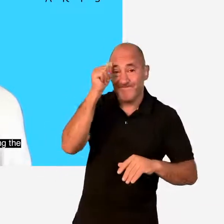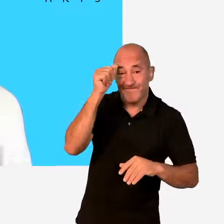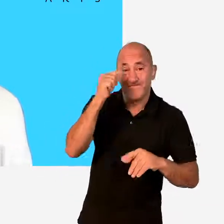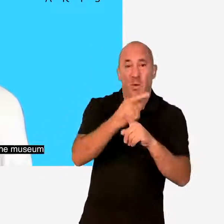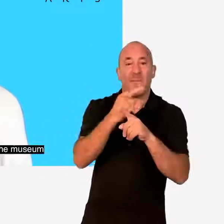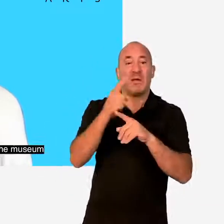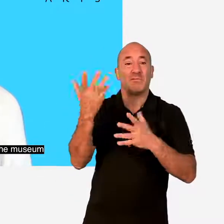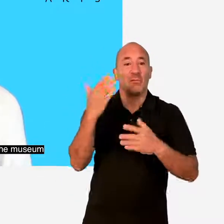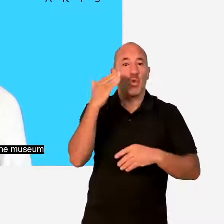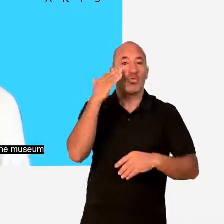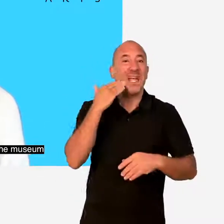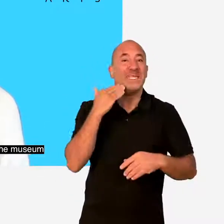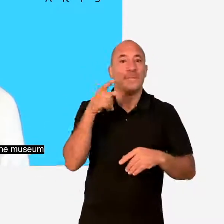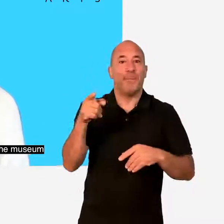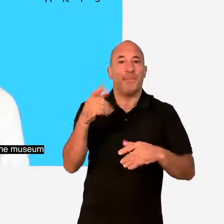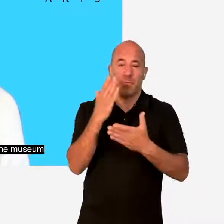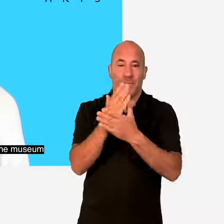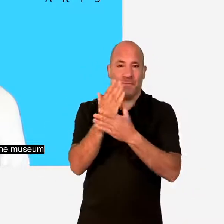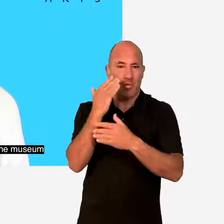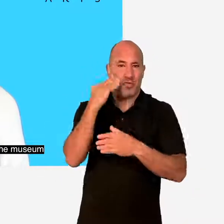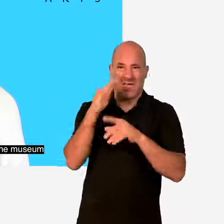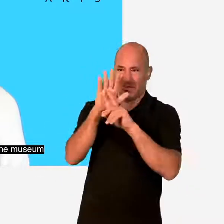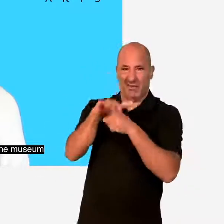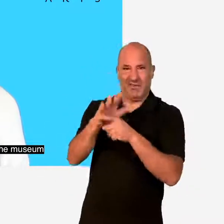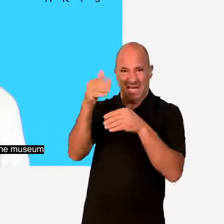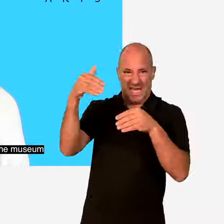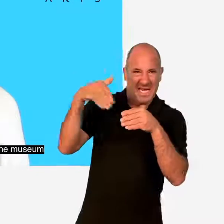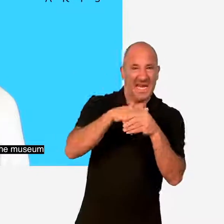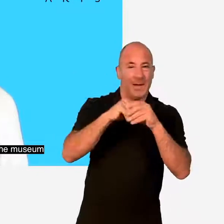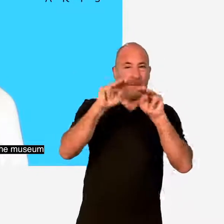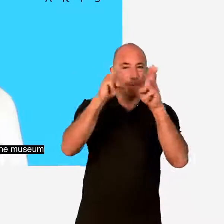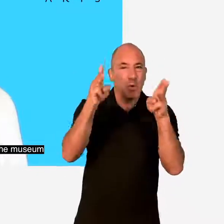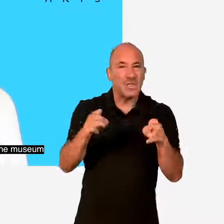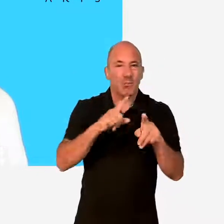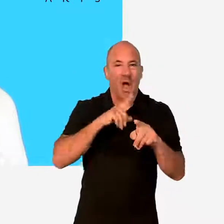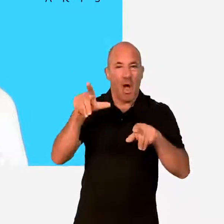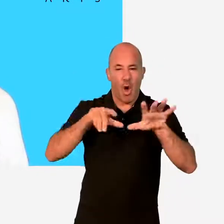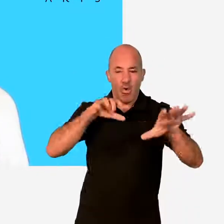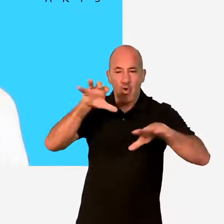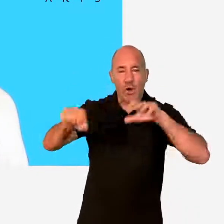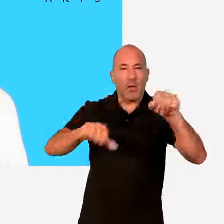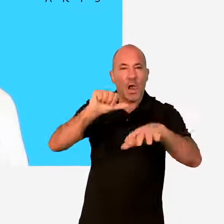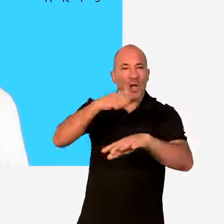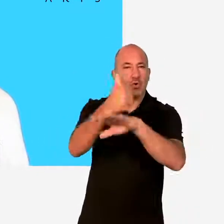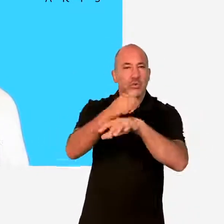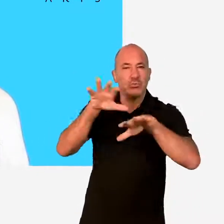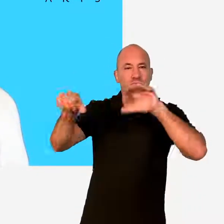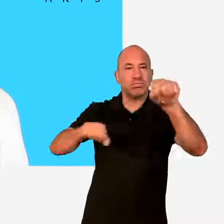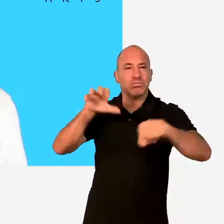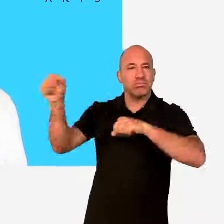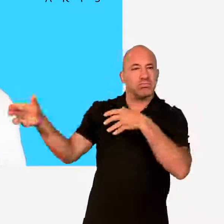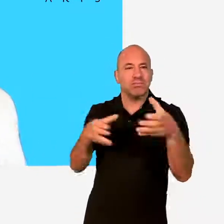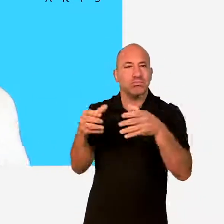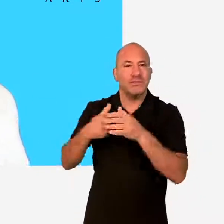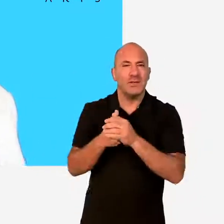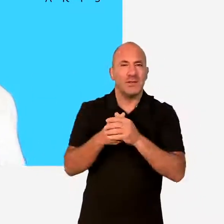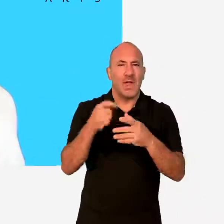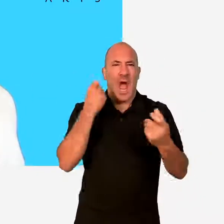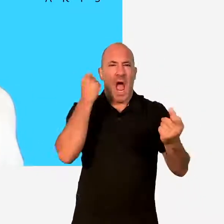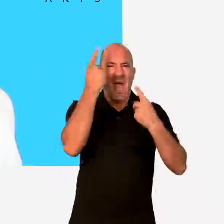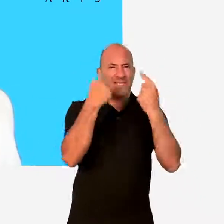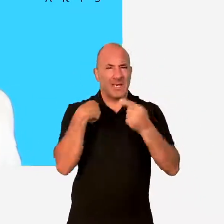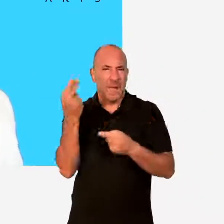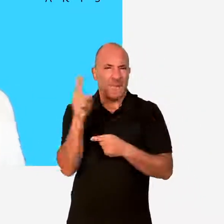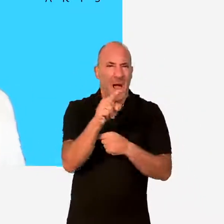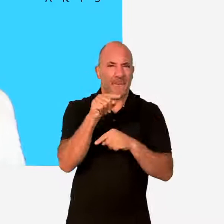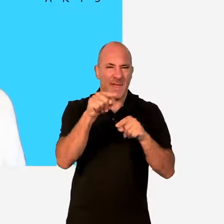that racism is sort of built into the foundations of the museum because it is a colonial institution. I return a lot to